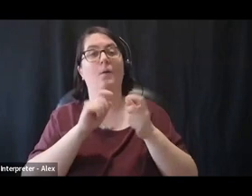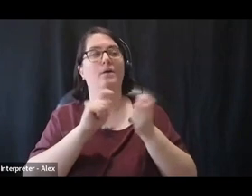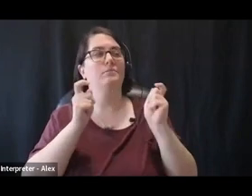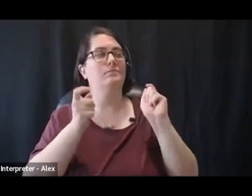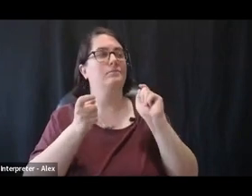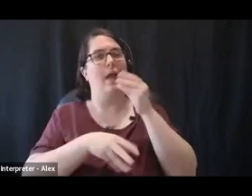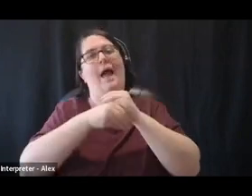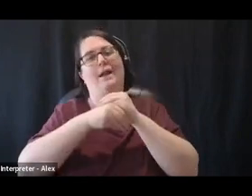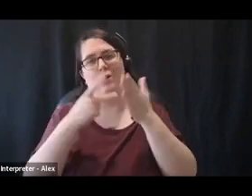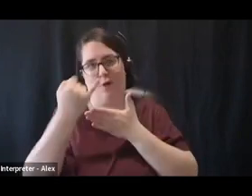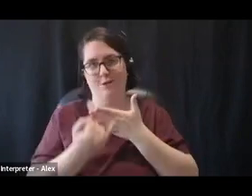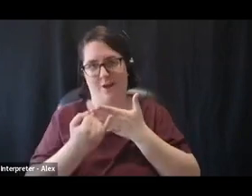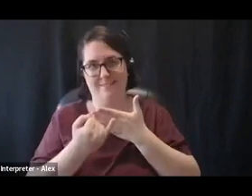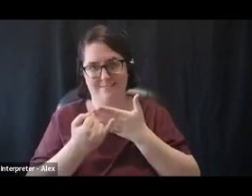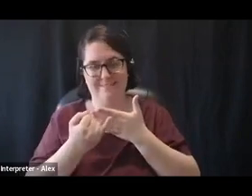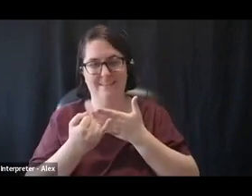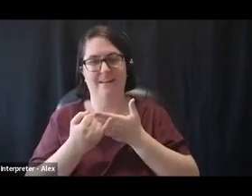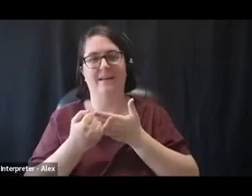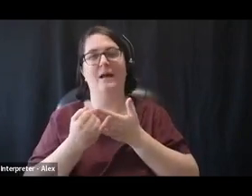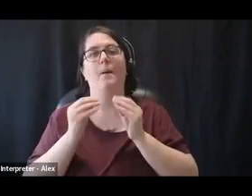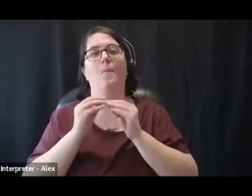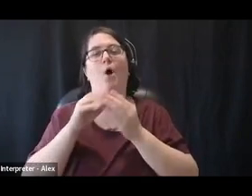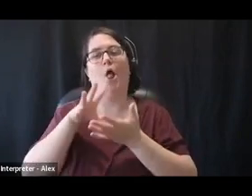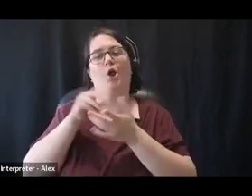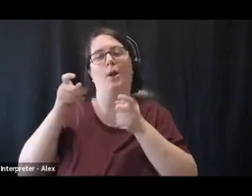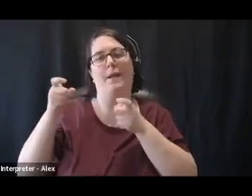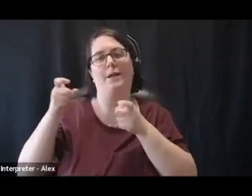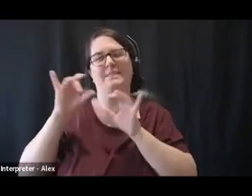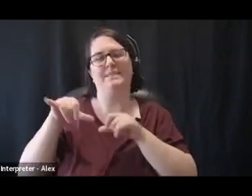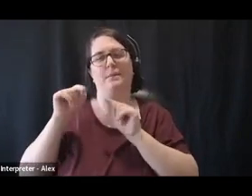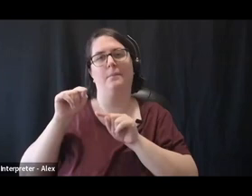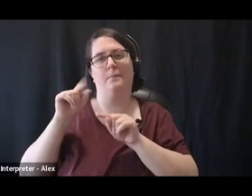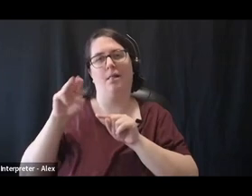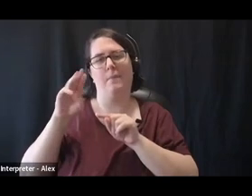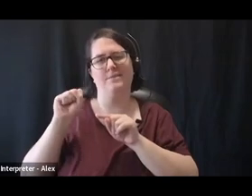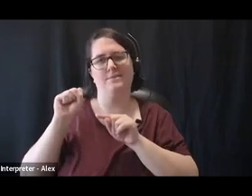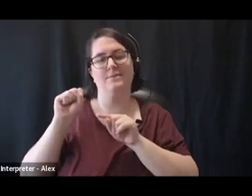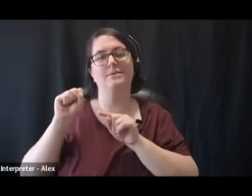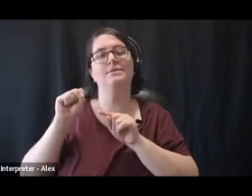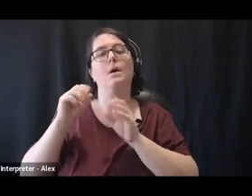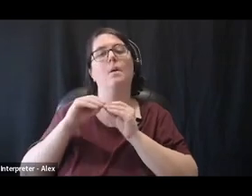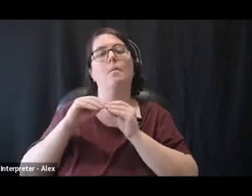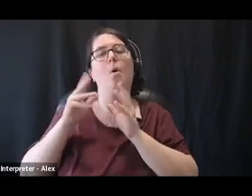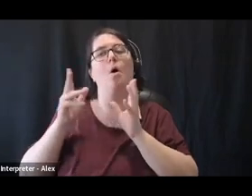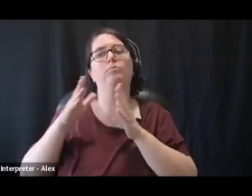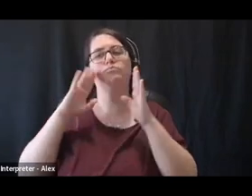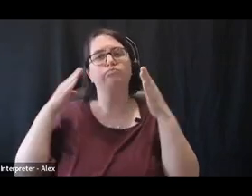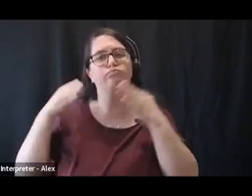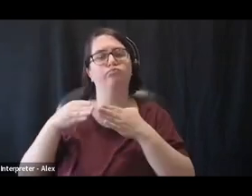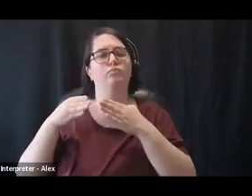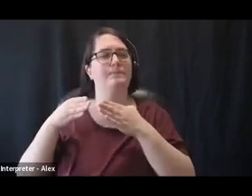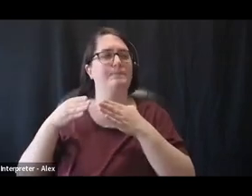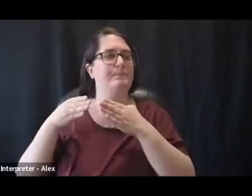another project, which is a learning management system within the sector. So a bit more focused